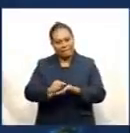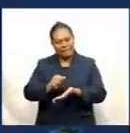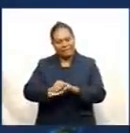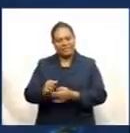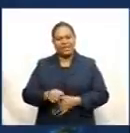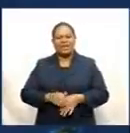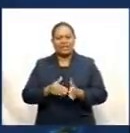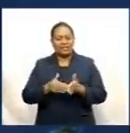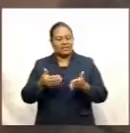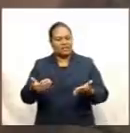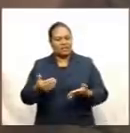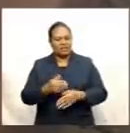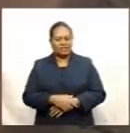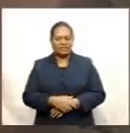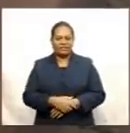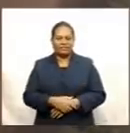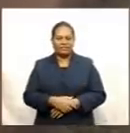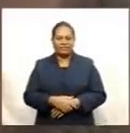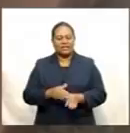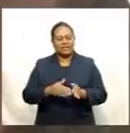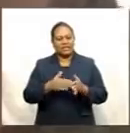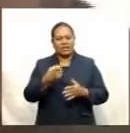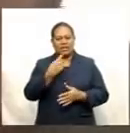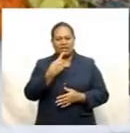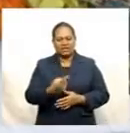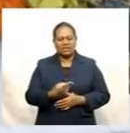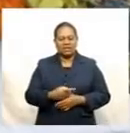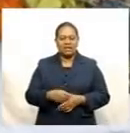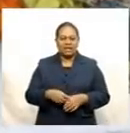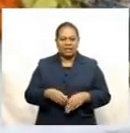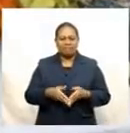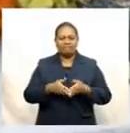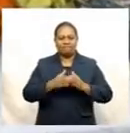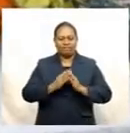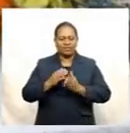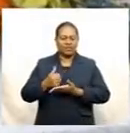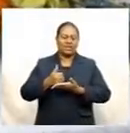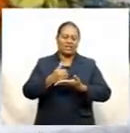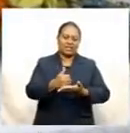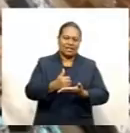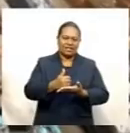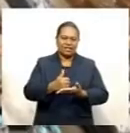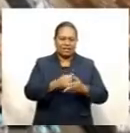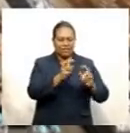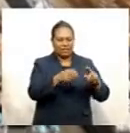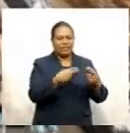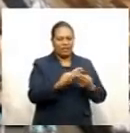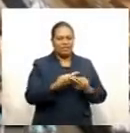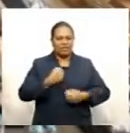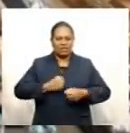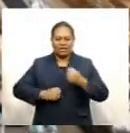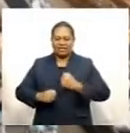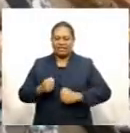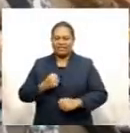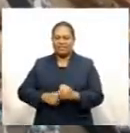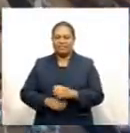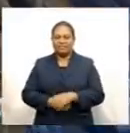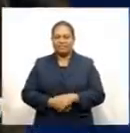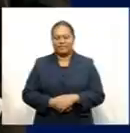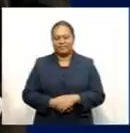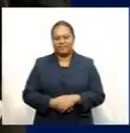now without income. GoFundMe page has also been set up to assist struggling households. Jeshulal, FBC